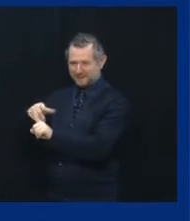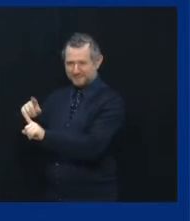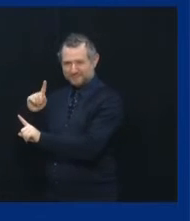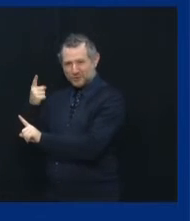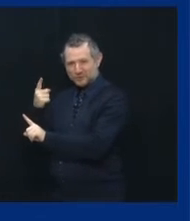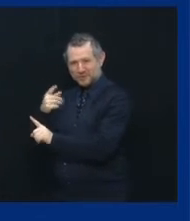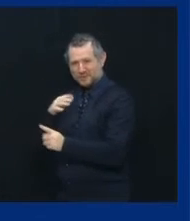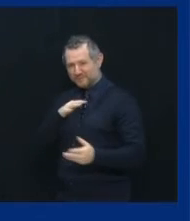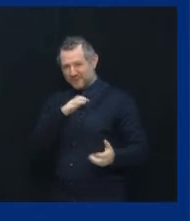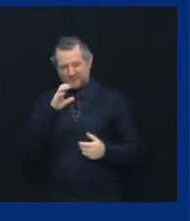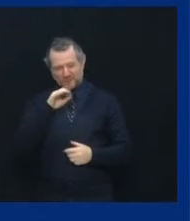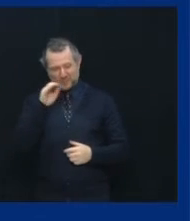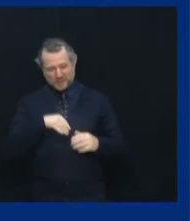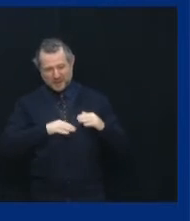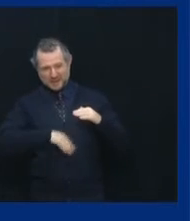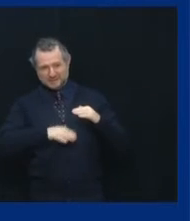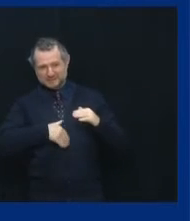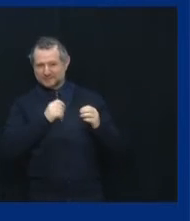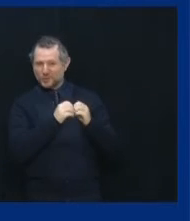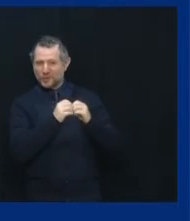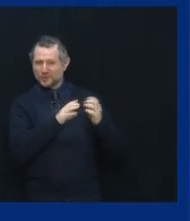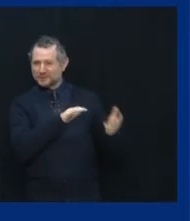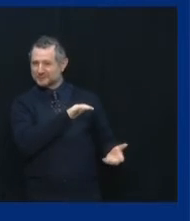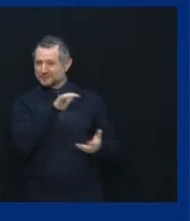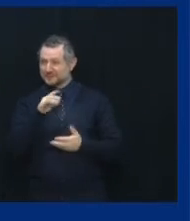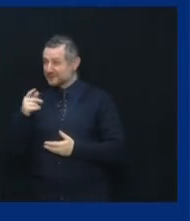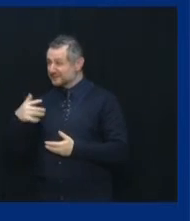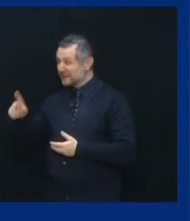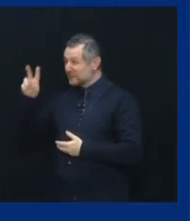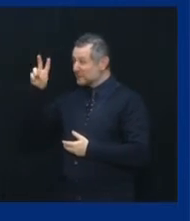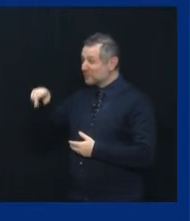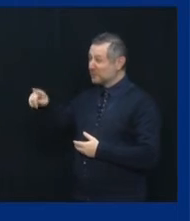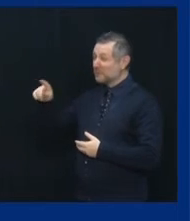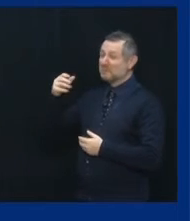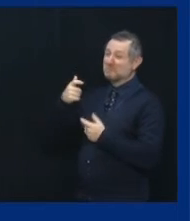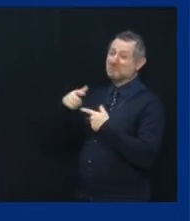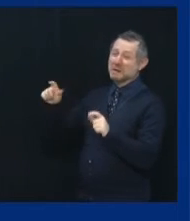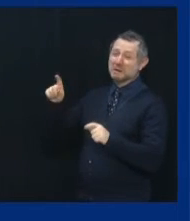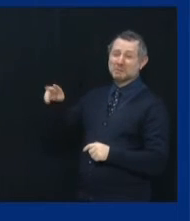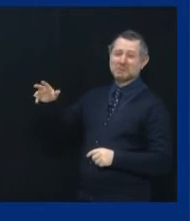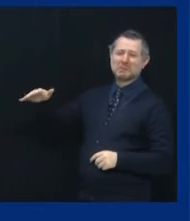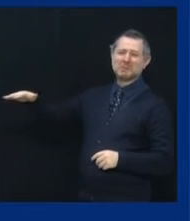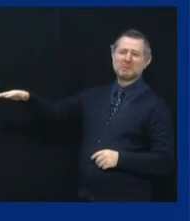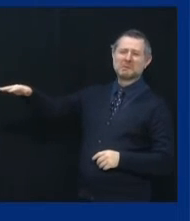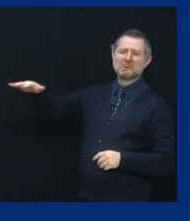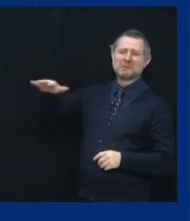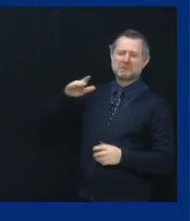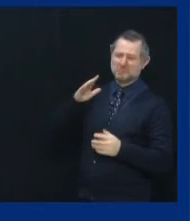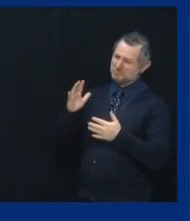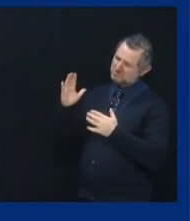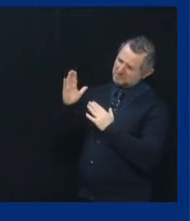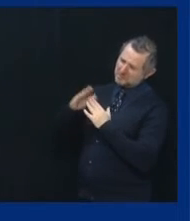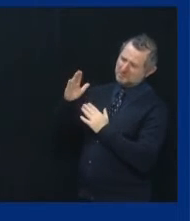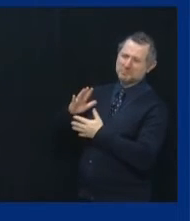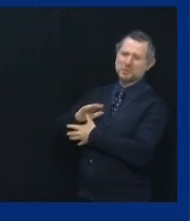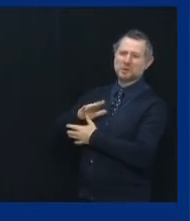supply to do the healthcare workers, and the healthcare workers are the top priority.